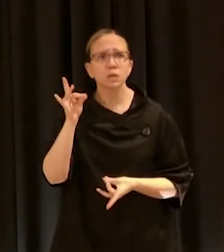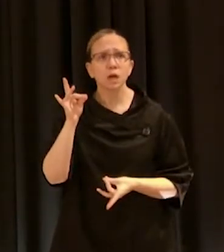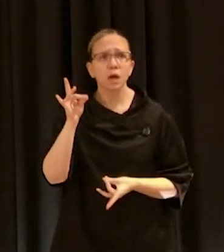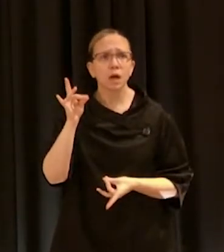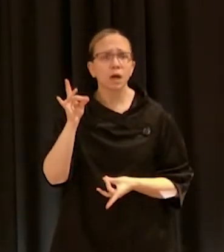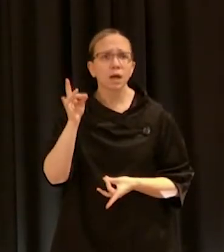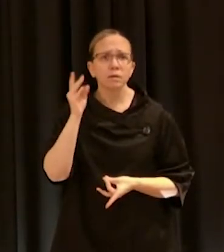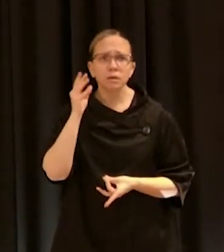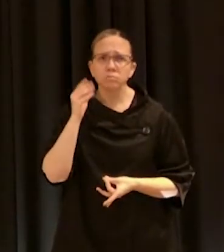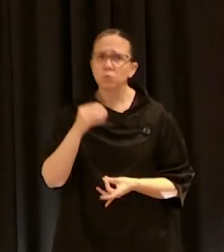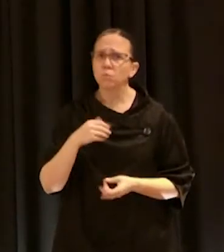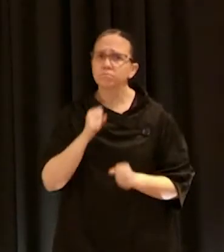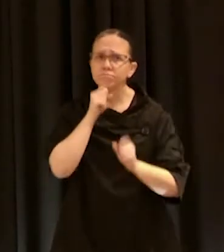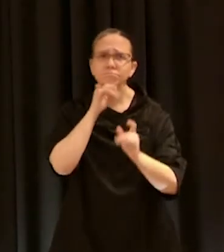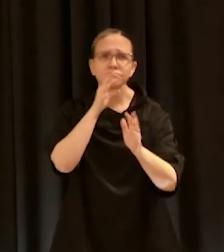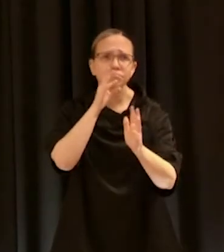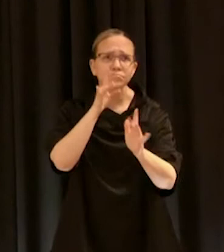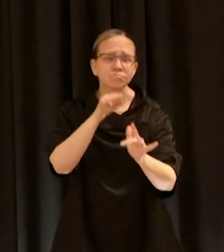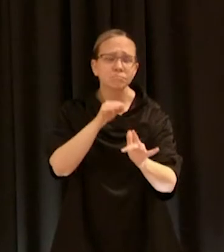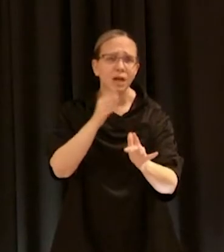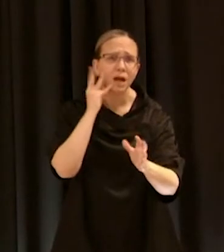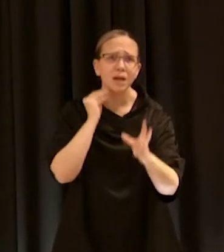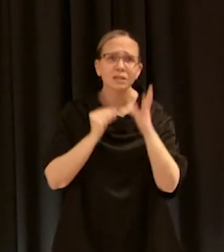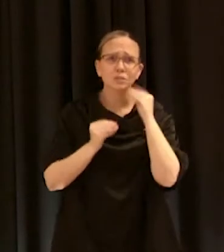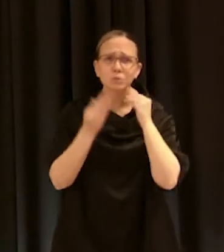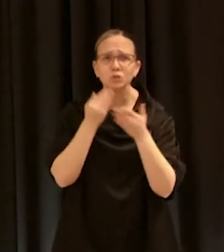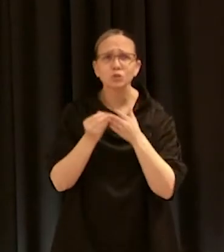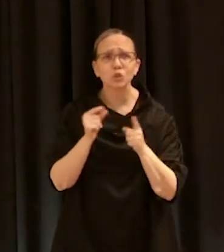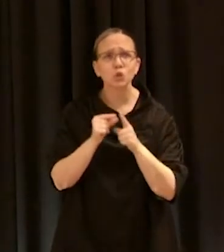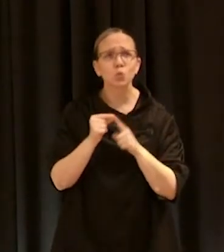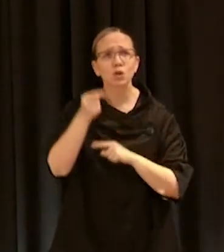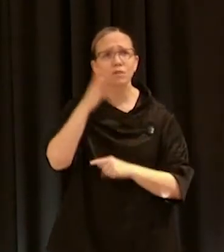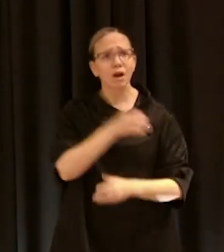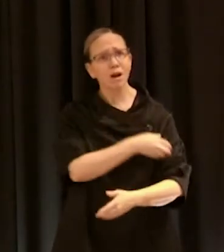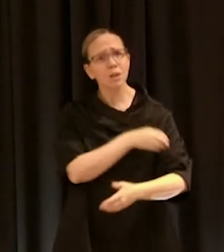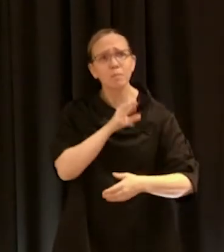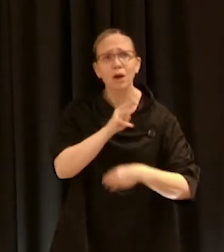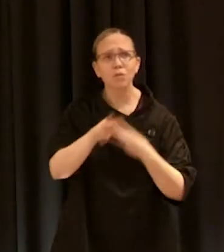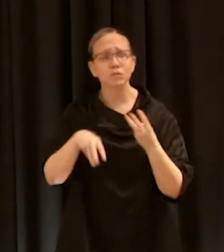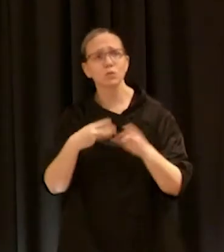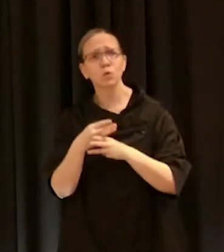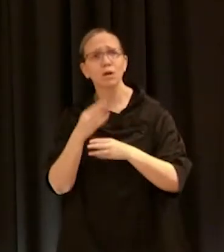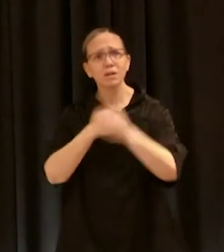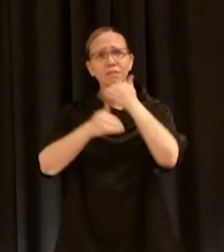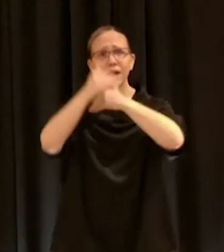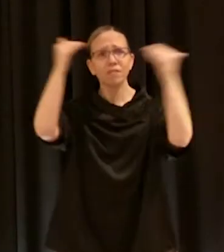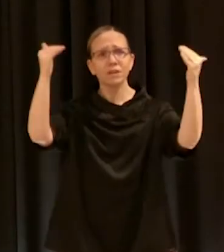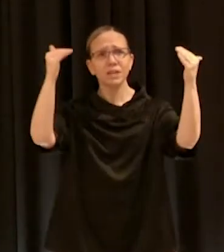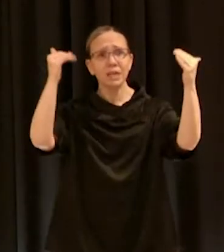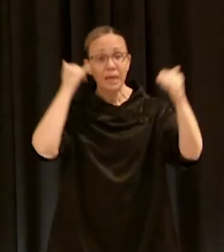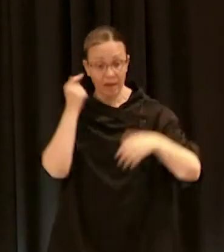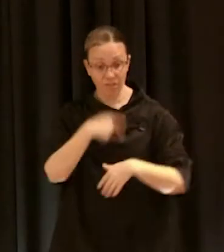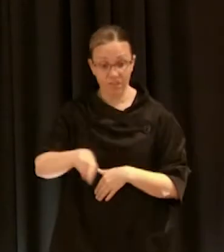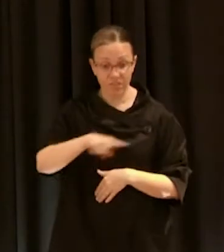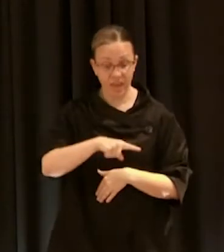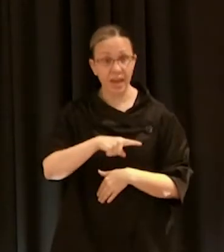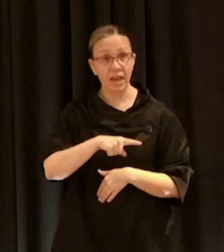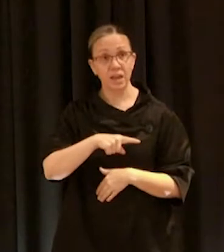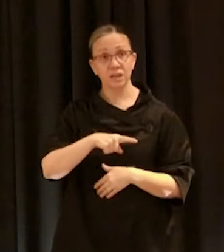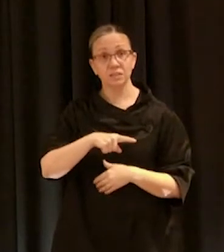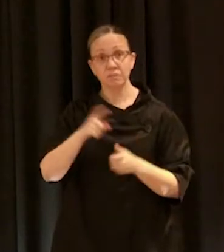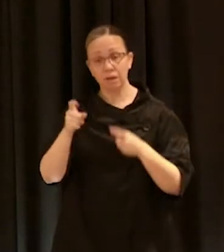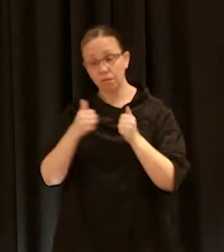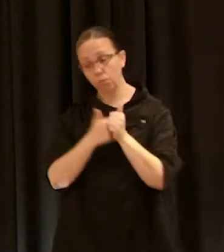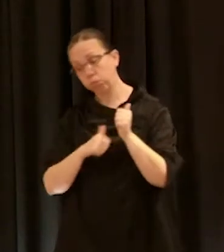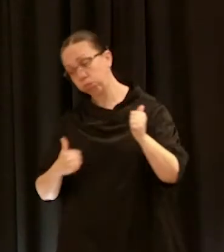made partakers of the Holy Ghost and have tasted the good word of God and the powers of the world to come, if they shall fall away,